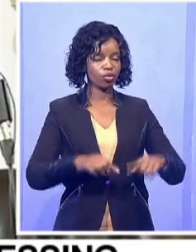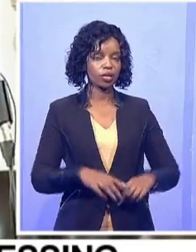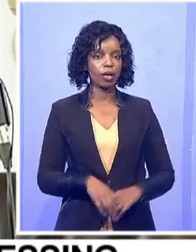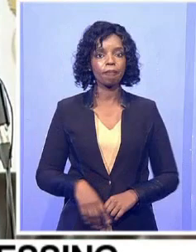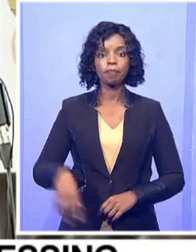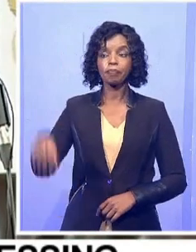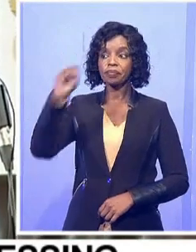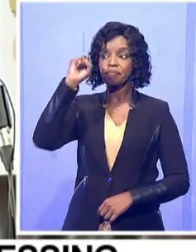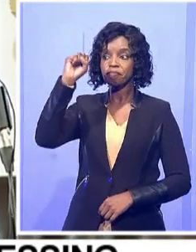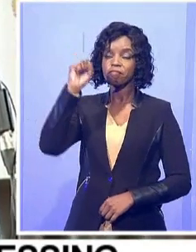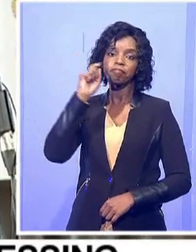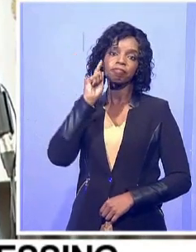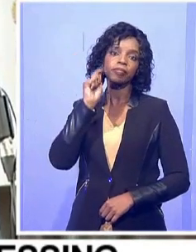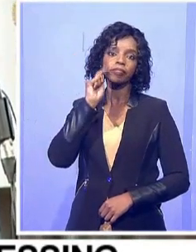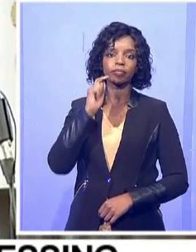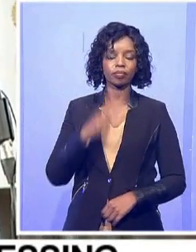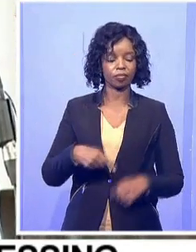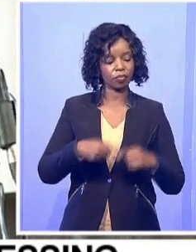matimba.